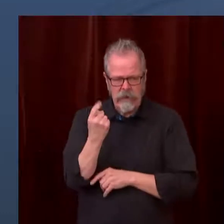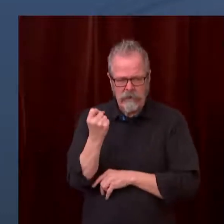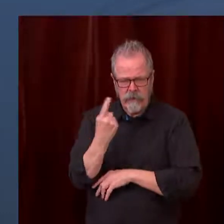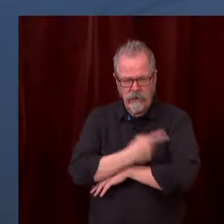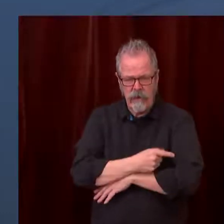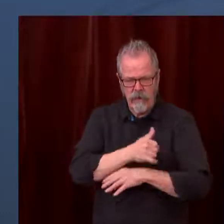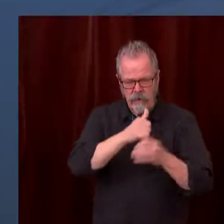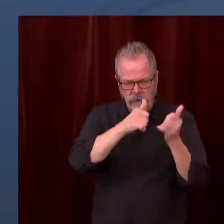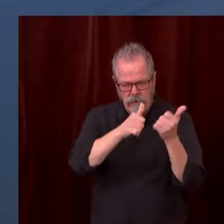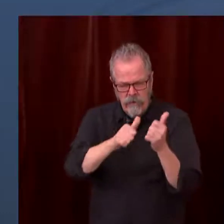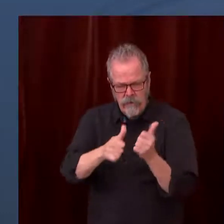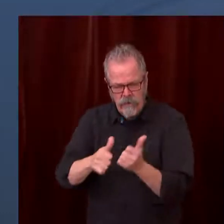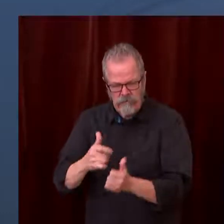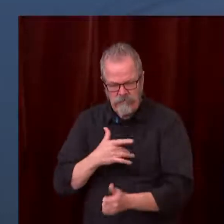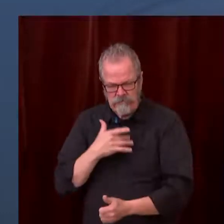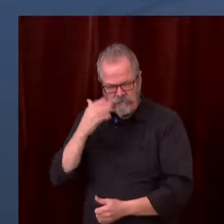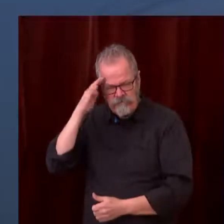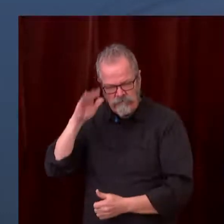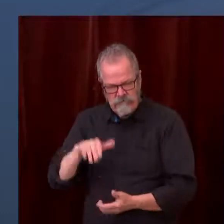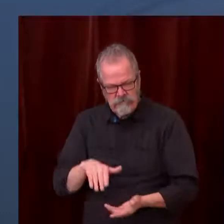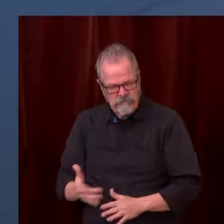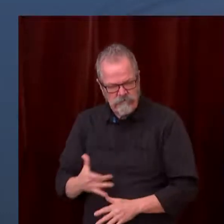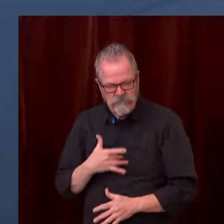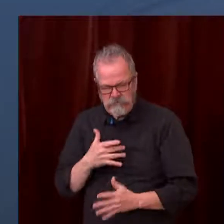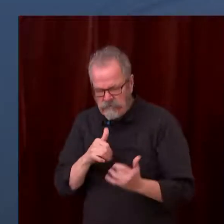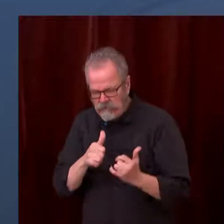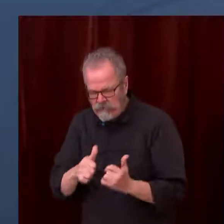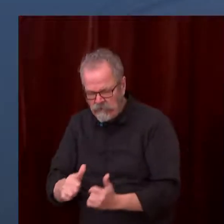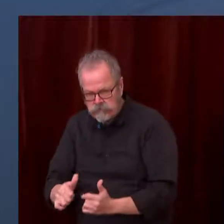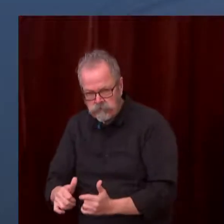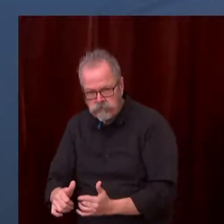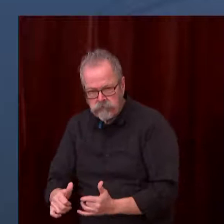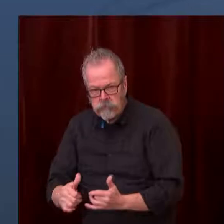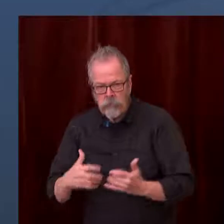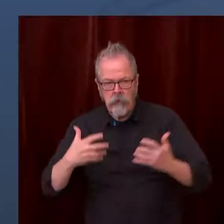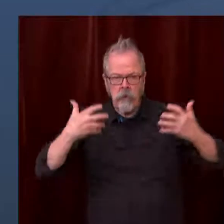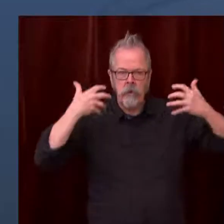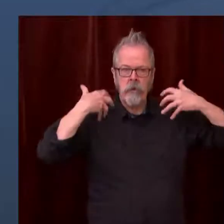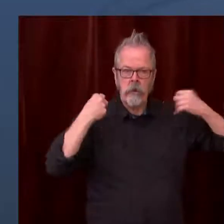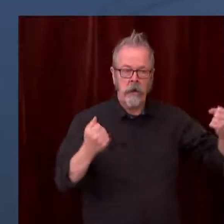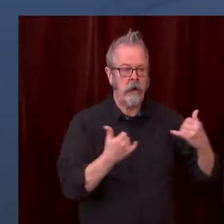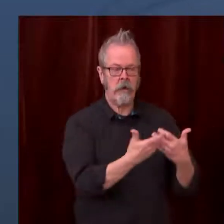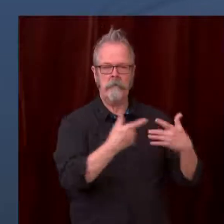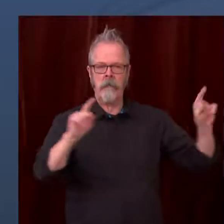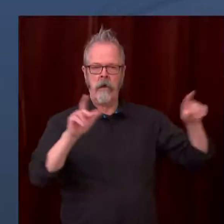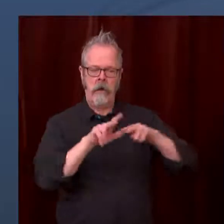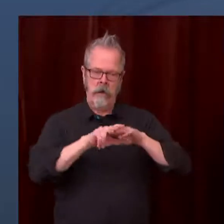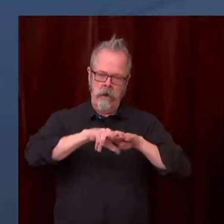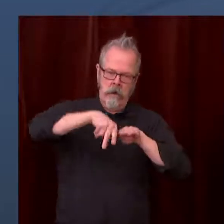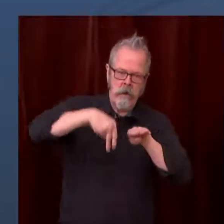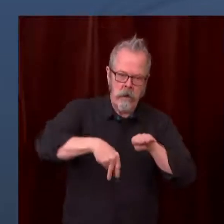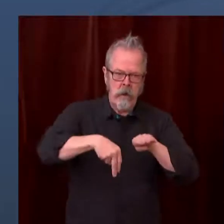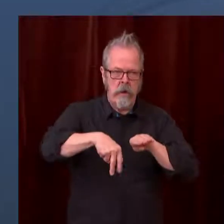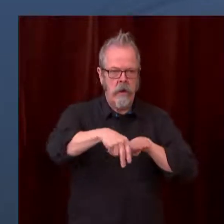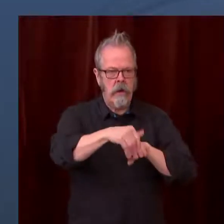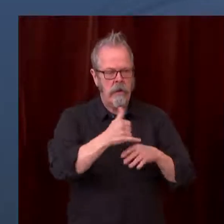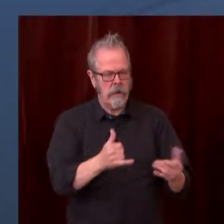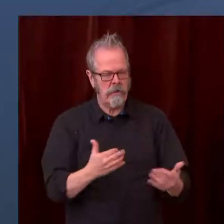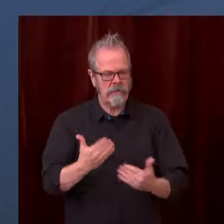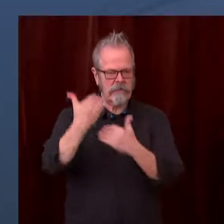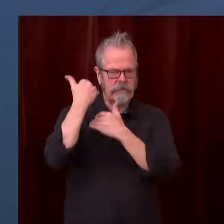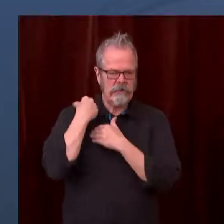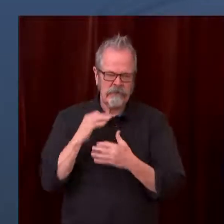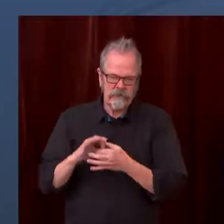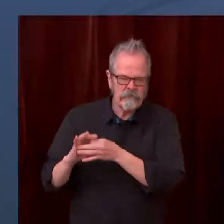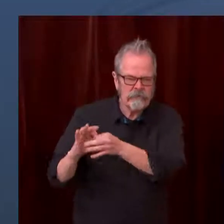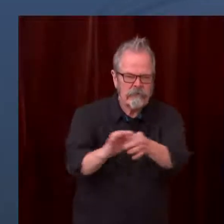the volunteer program for this and other vaccination opportunities, which to me is pretty inspiring because I saw literally